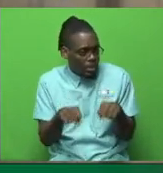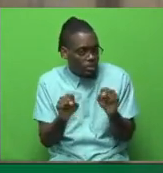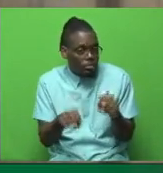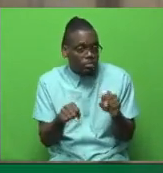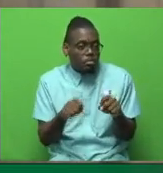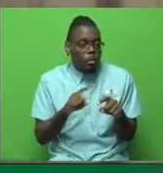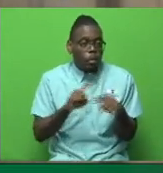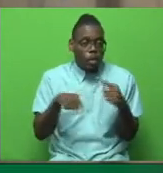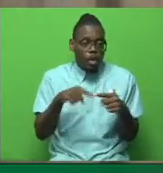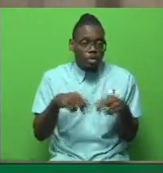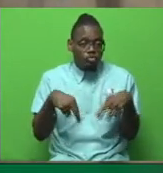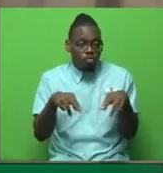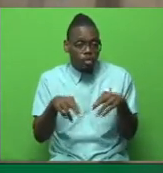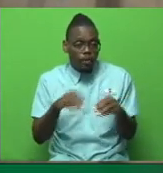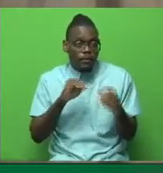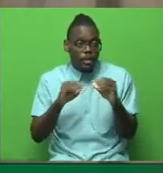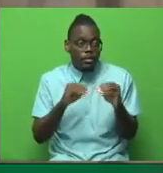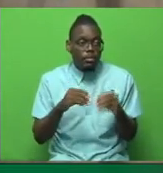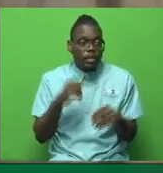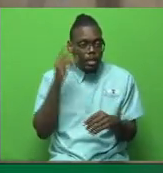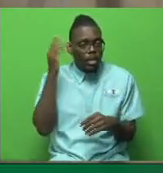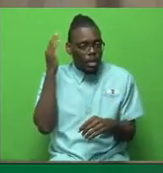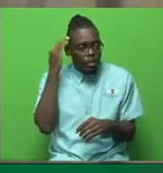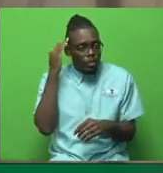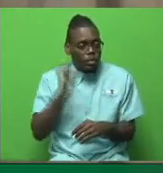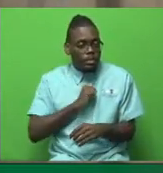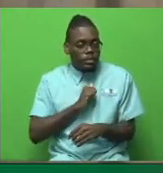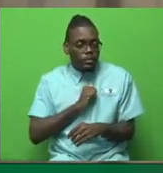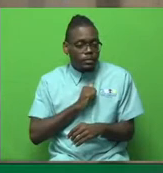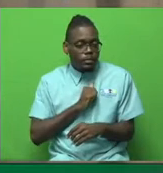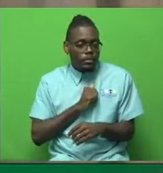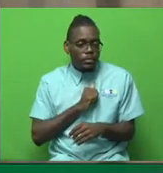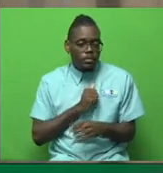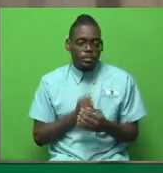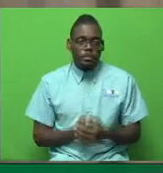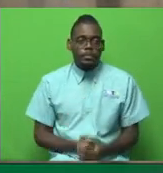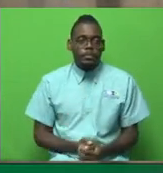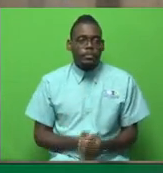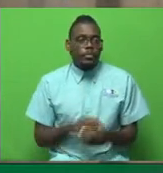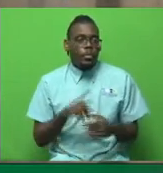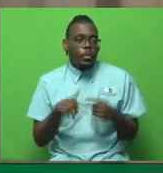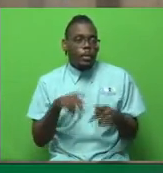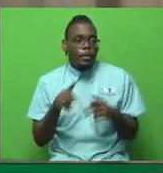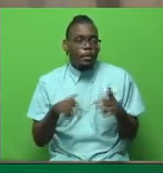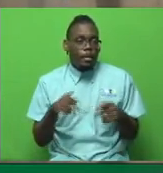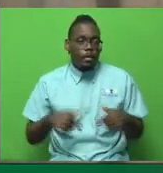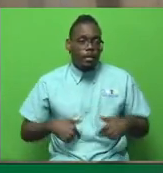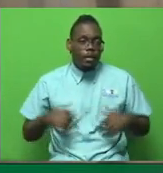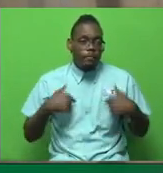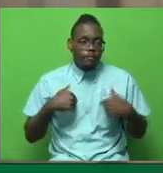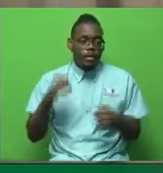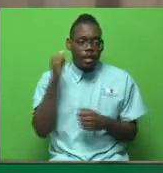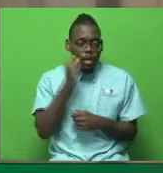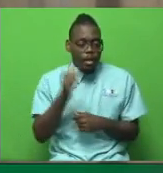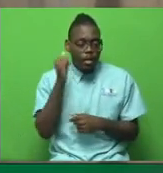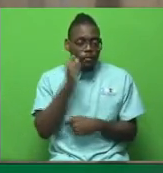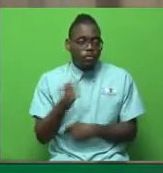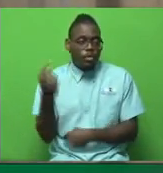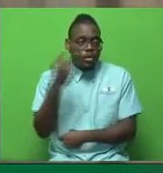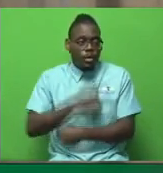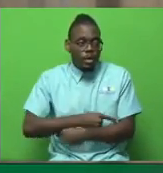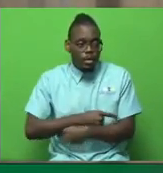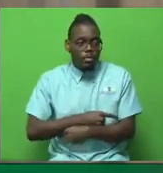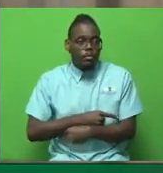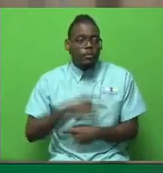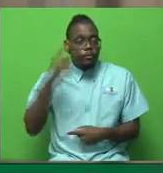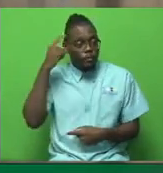realize that people are living here day to day and so for my constituency of